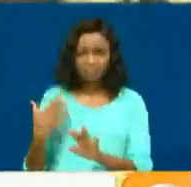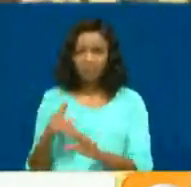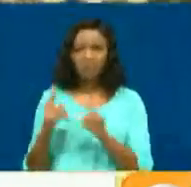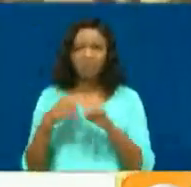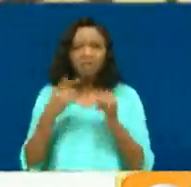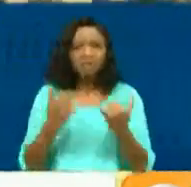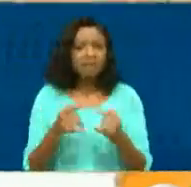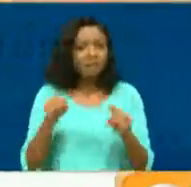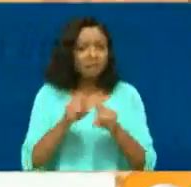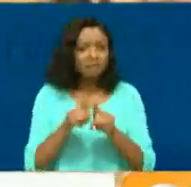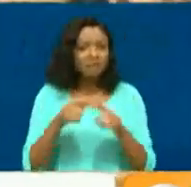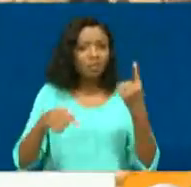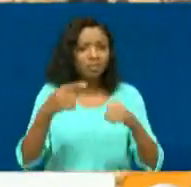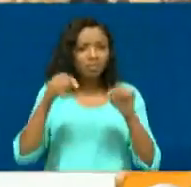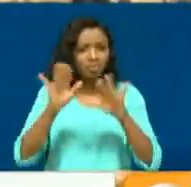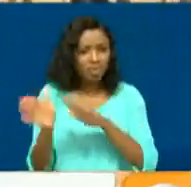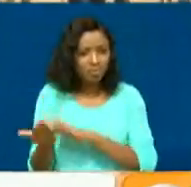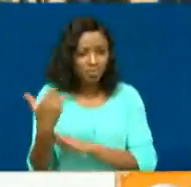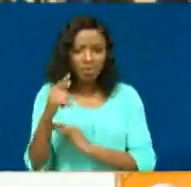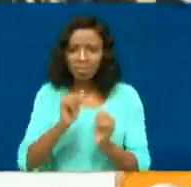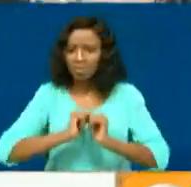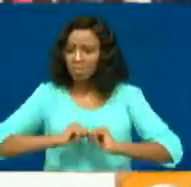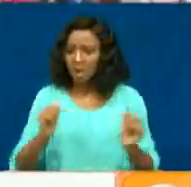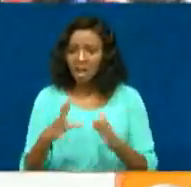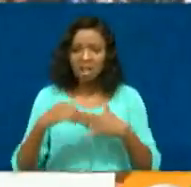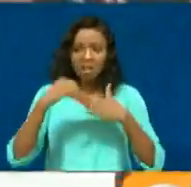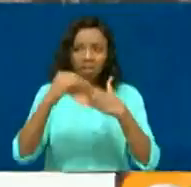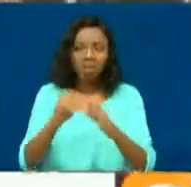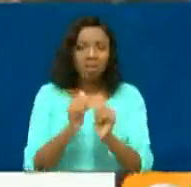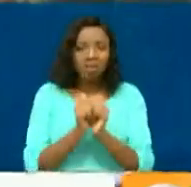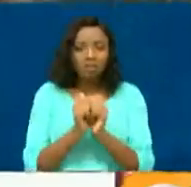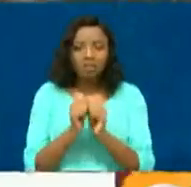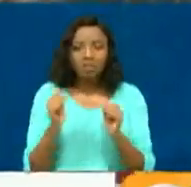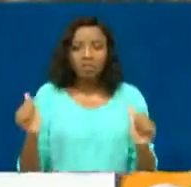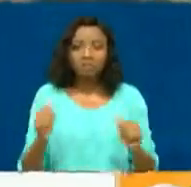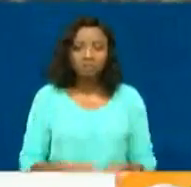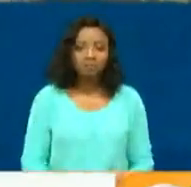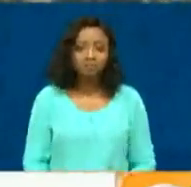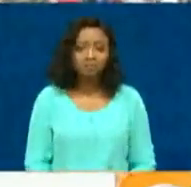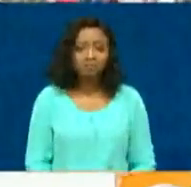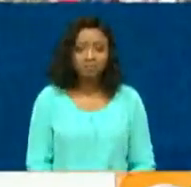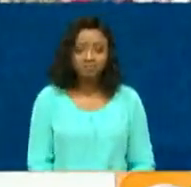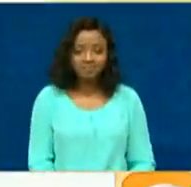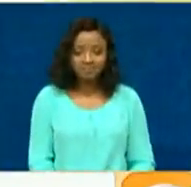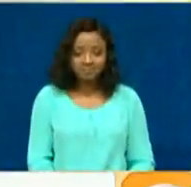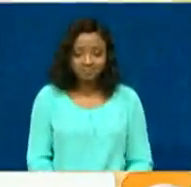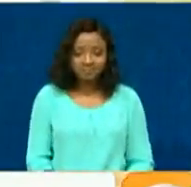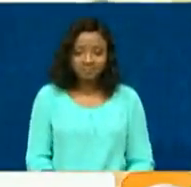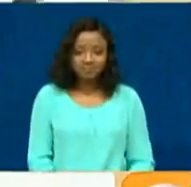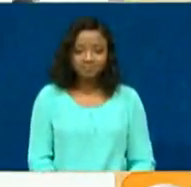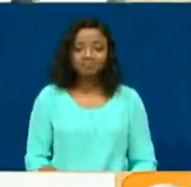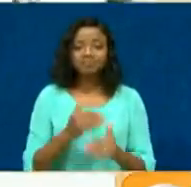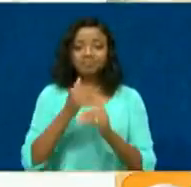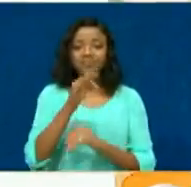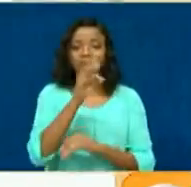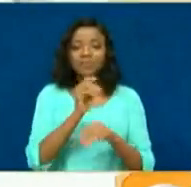a commanding performance in the cross country race as he led from, or rather foremost, of the 10-kilometer race, clocking 30